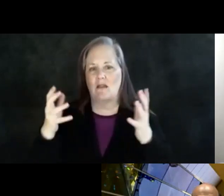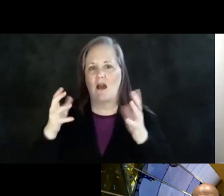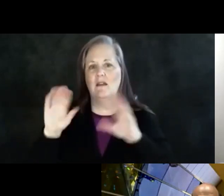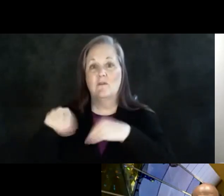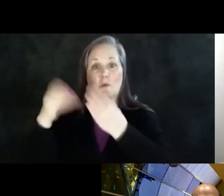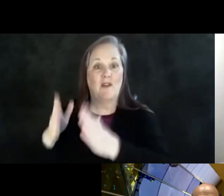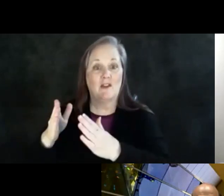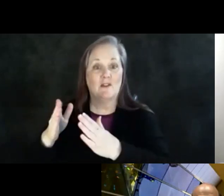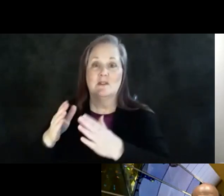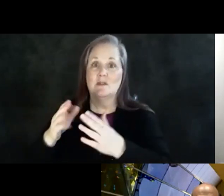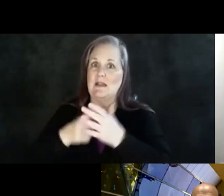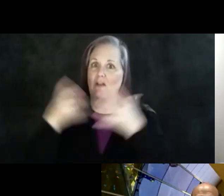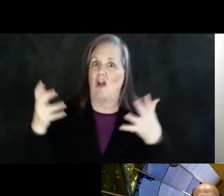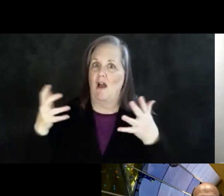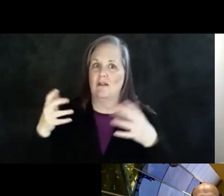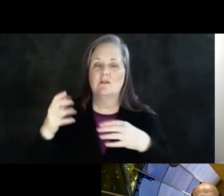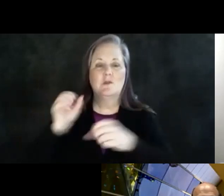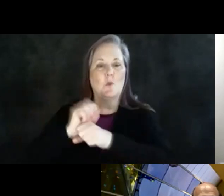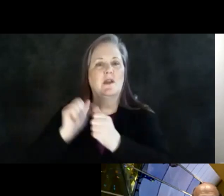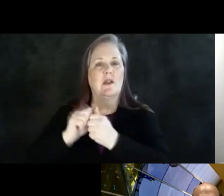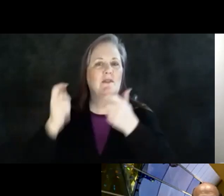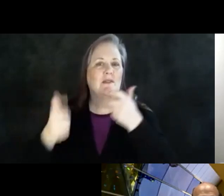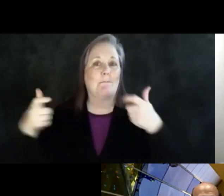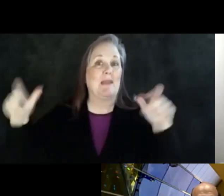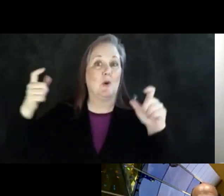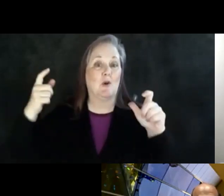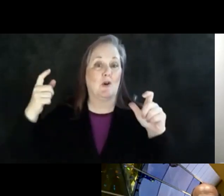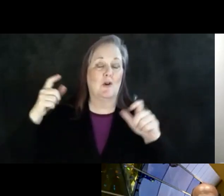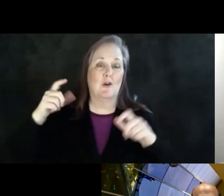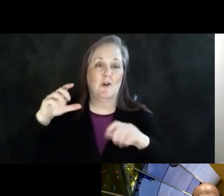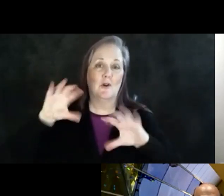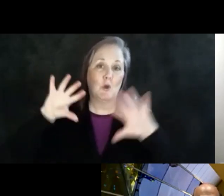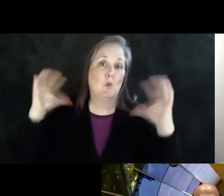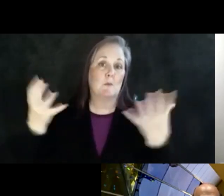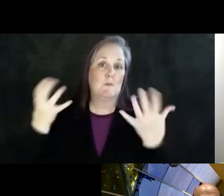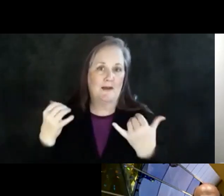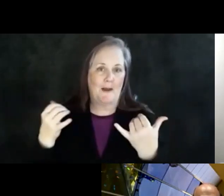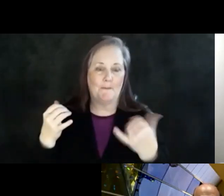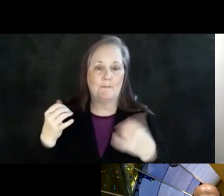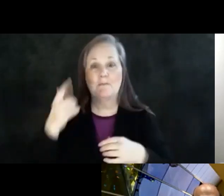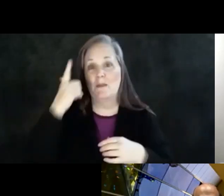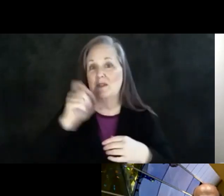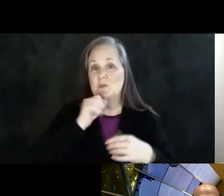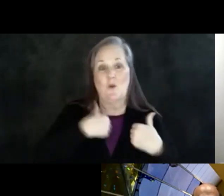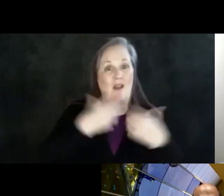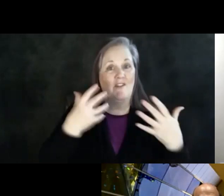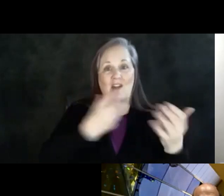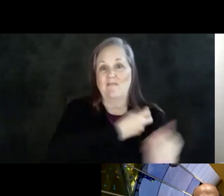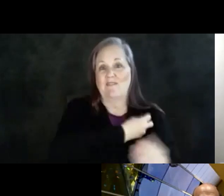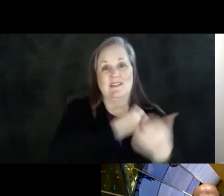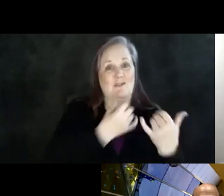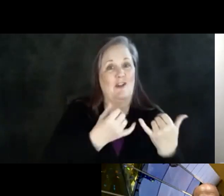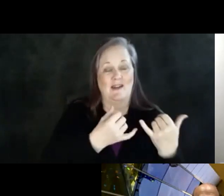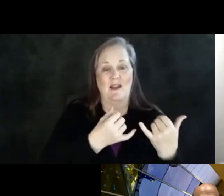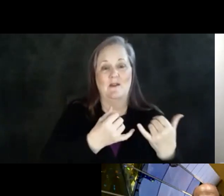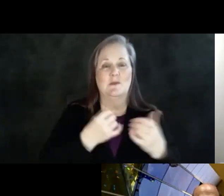providers to make this happen. And of course, right now we're working with the larger providers for the most part. And partly because we don't have a lot of vaccines. So we're trying to make sure we